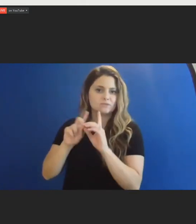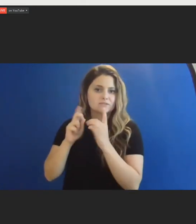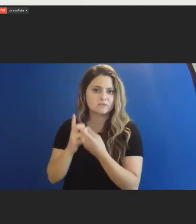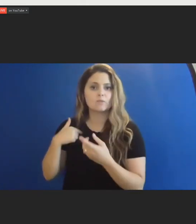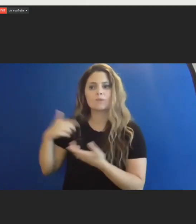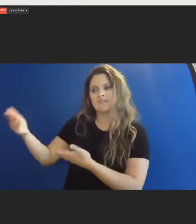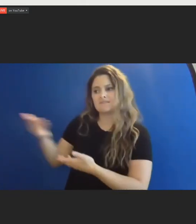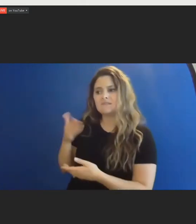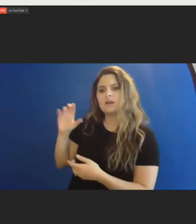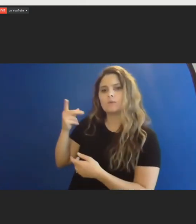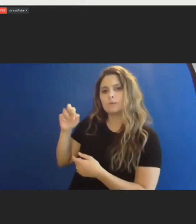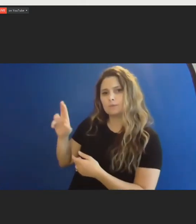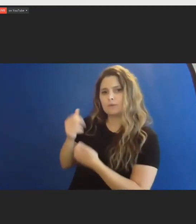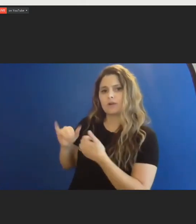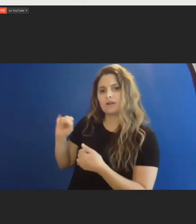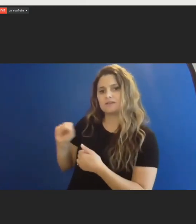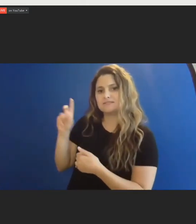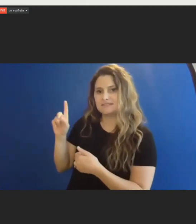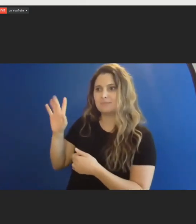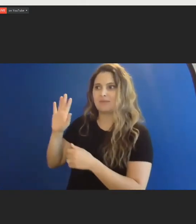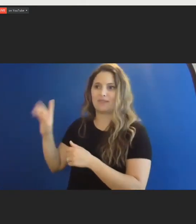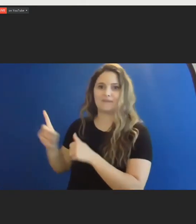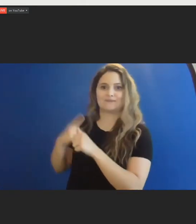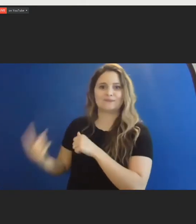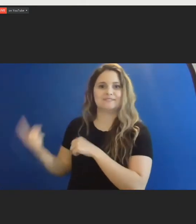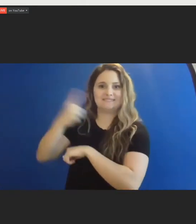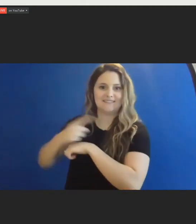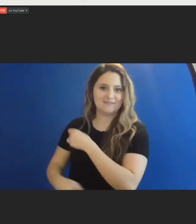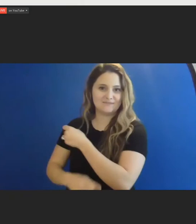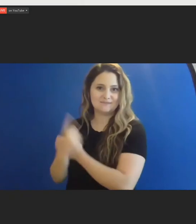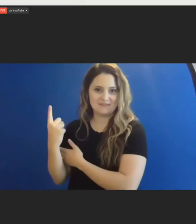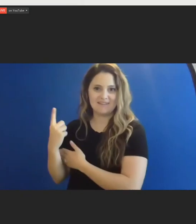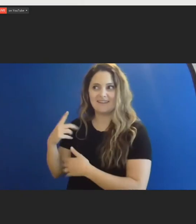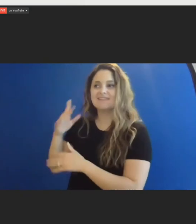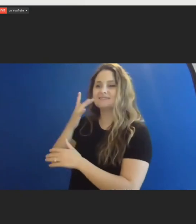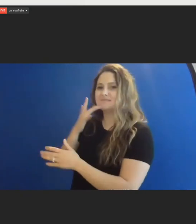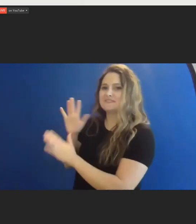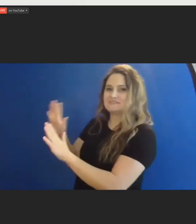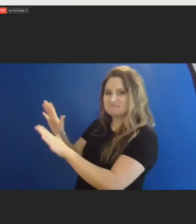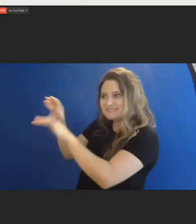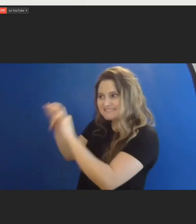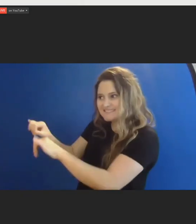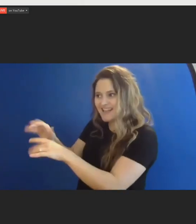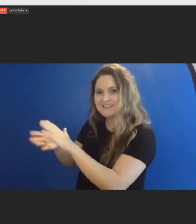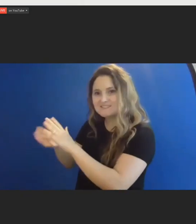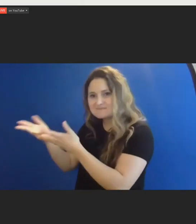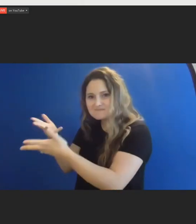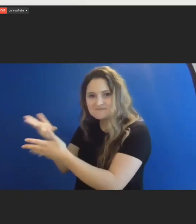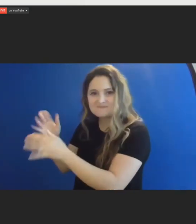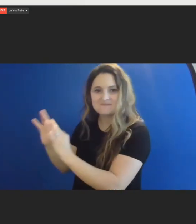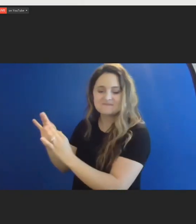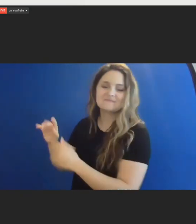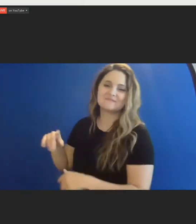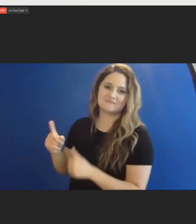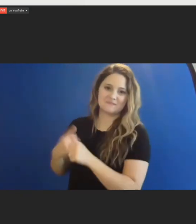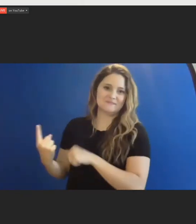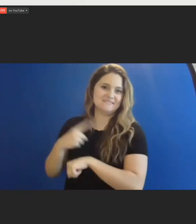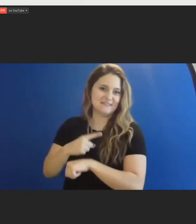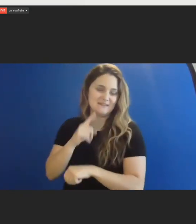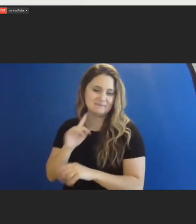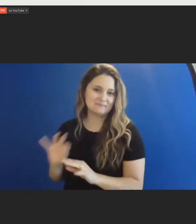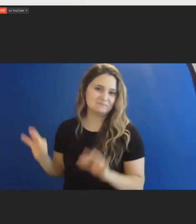to join us today, but today's day one for them, and we felt like he probably had very important things to do in their